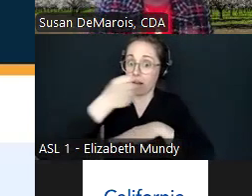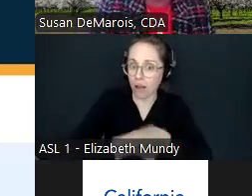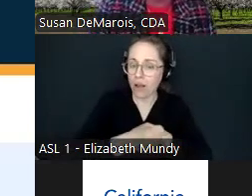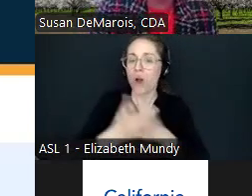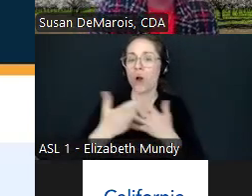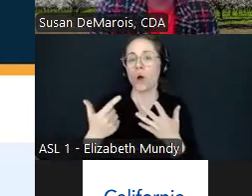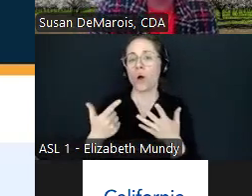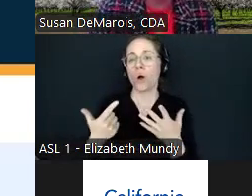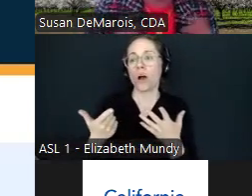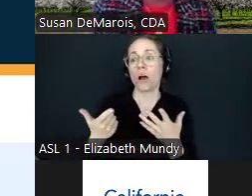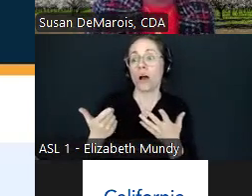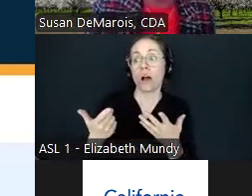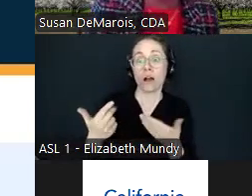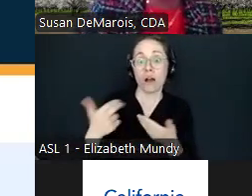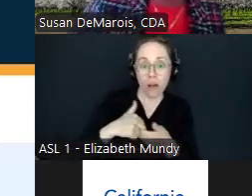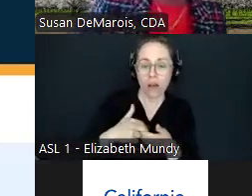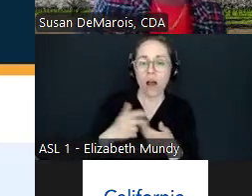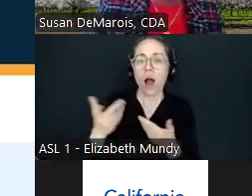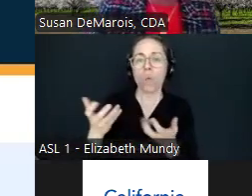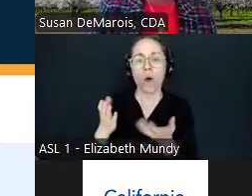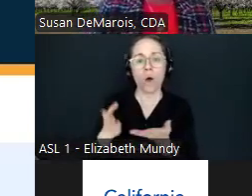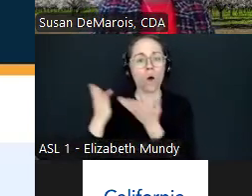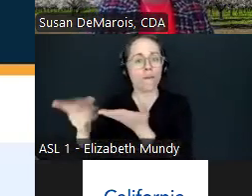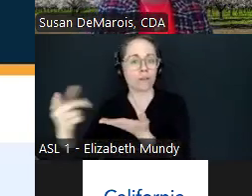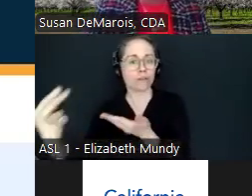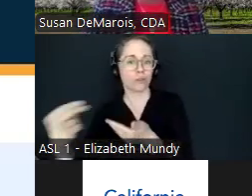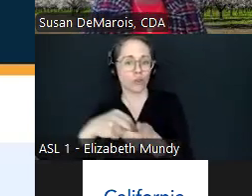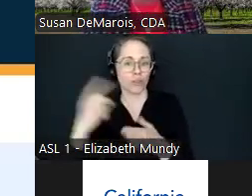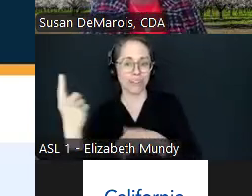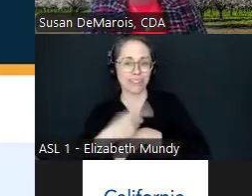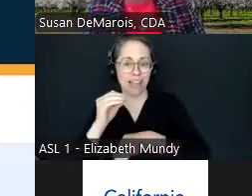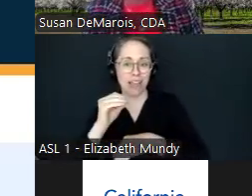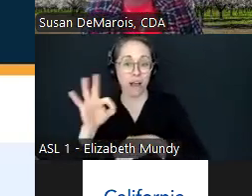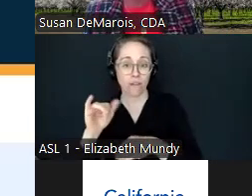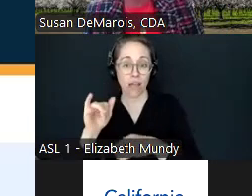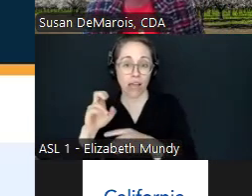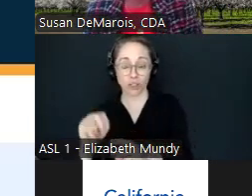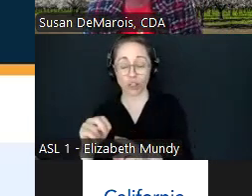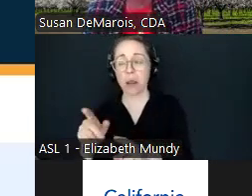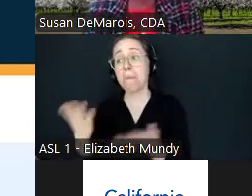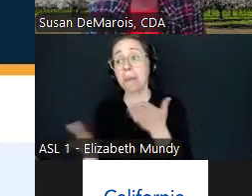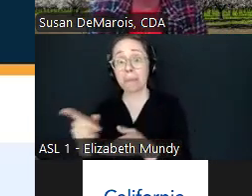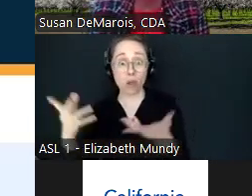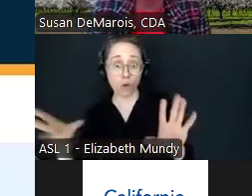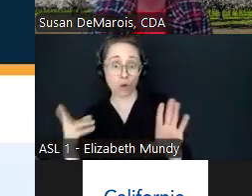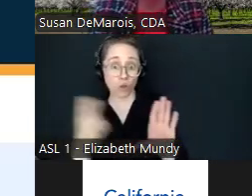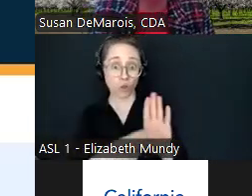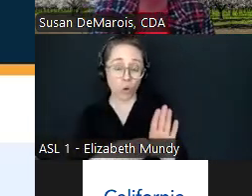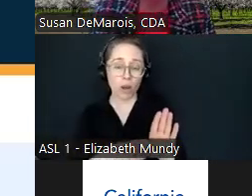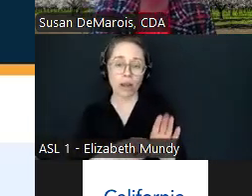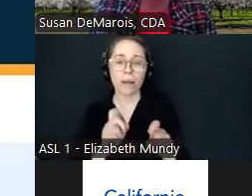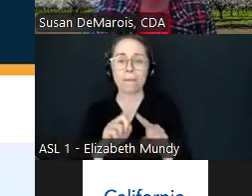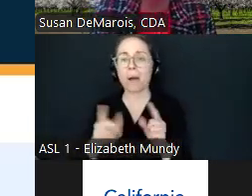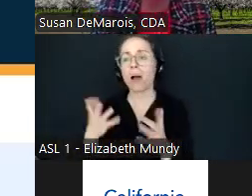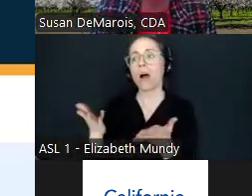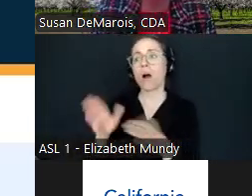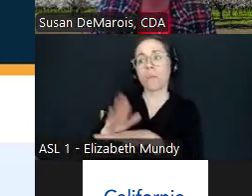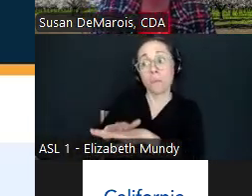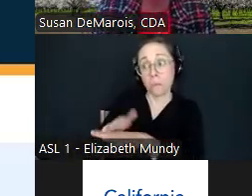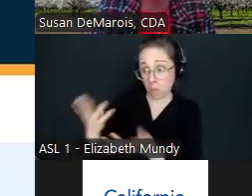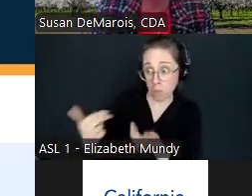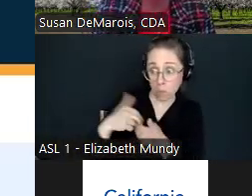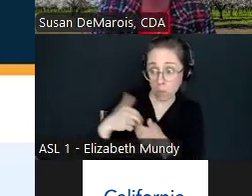than likely, they are people who would already attend the Day of Action, but not necessarily so. And then also, really just to